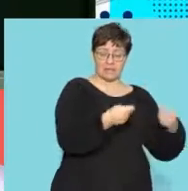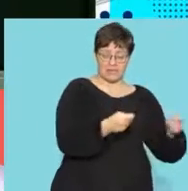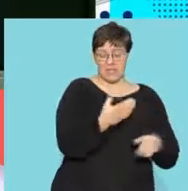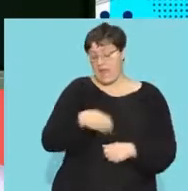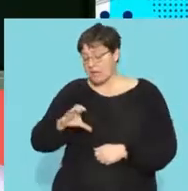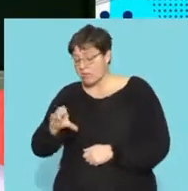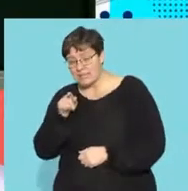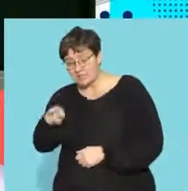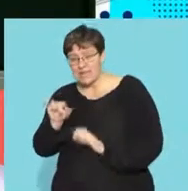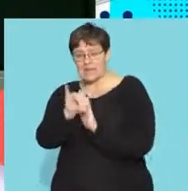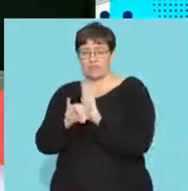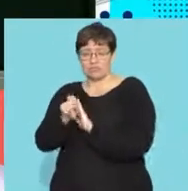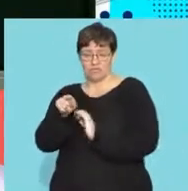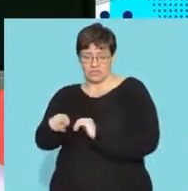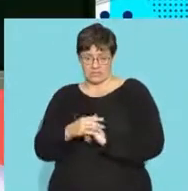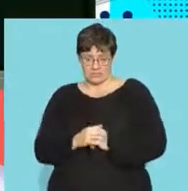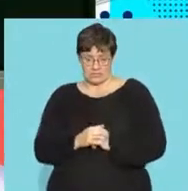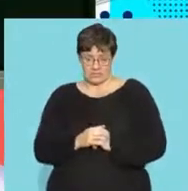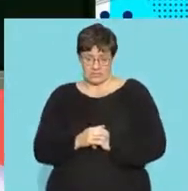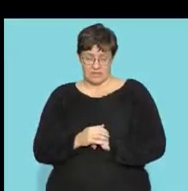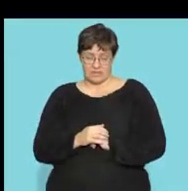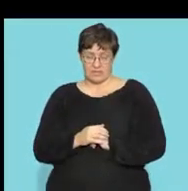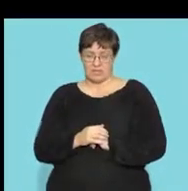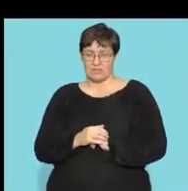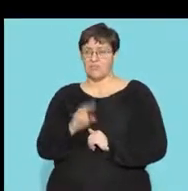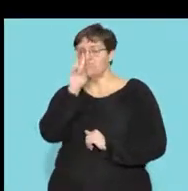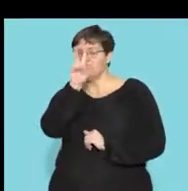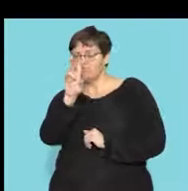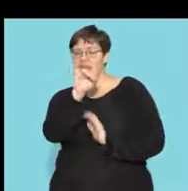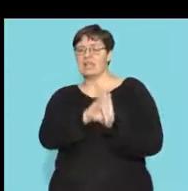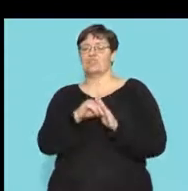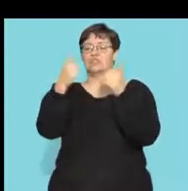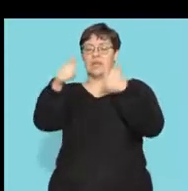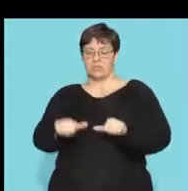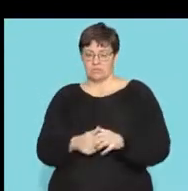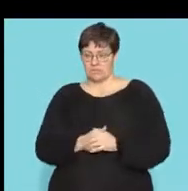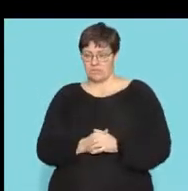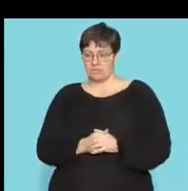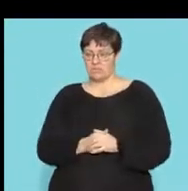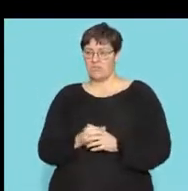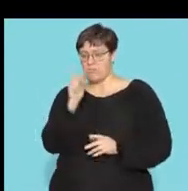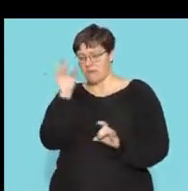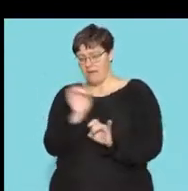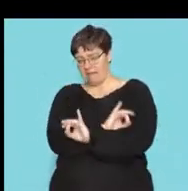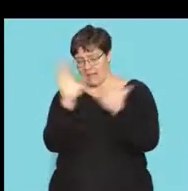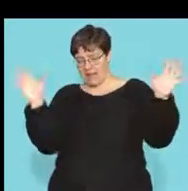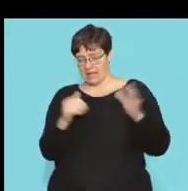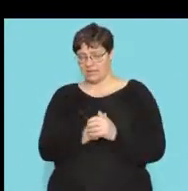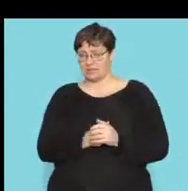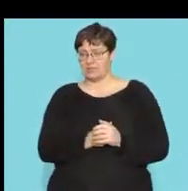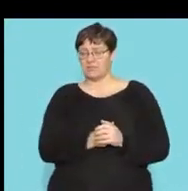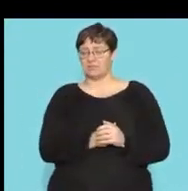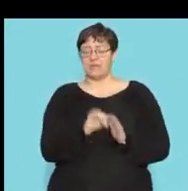to insurance. Once again, look at your insurance account to make it much more clearer for you. There's your